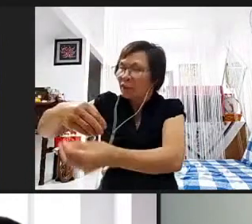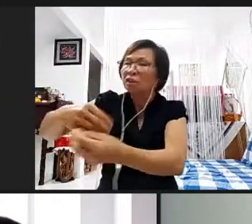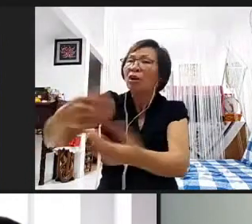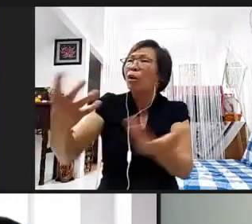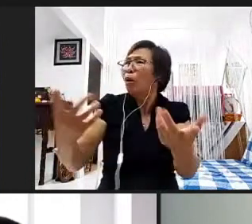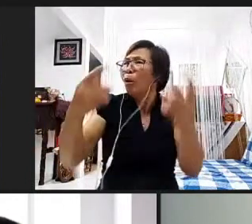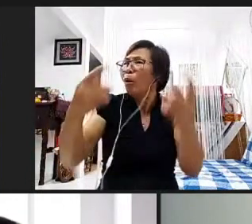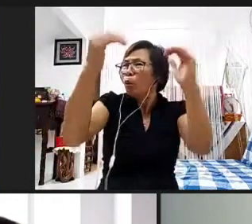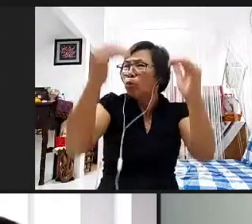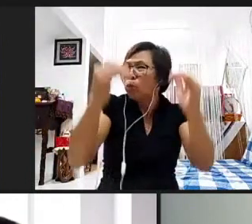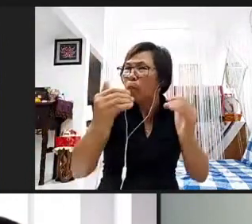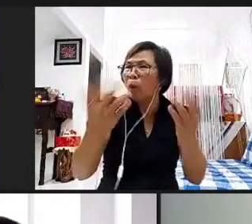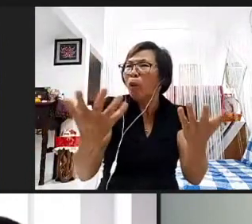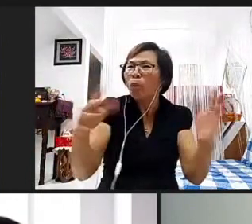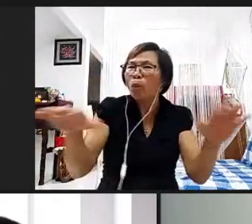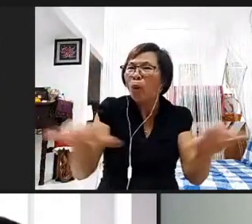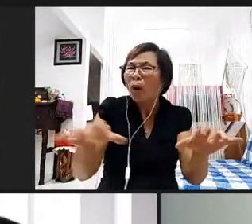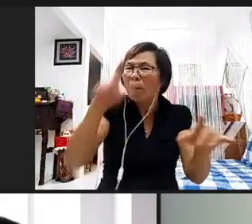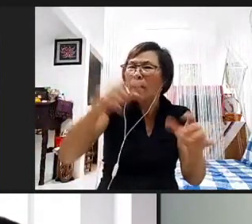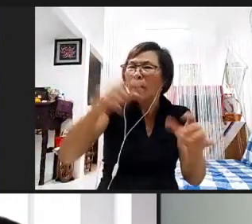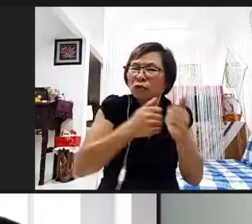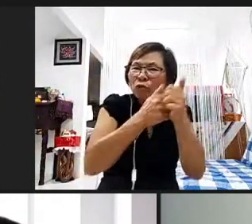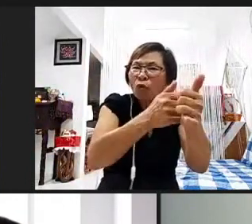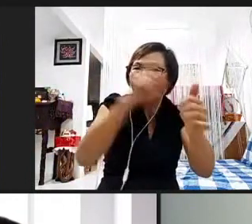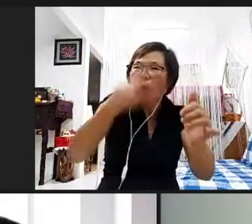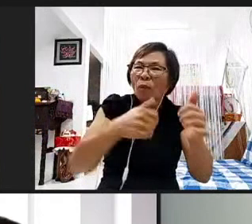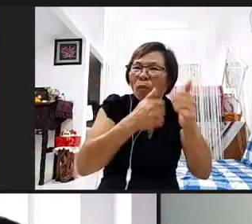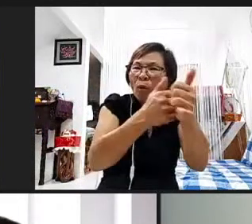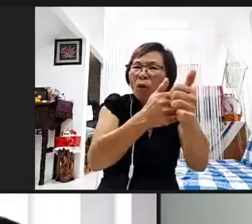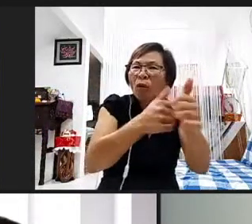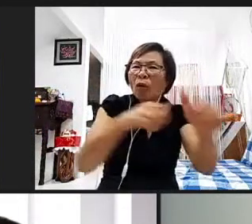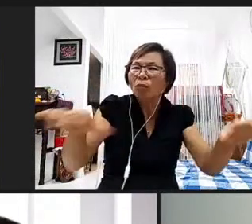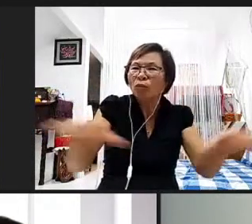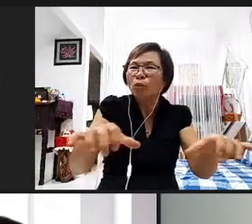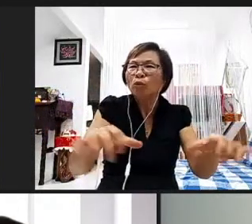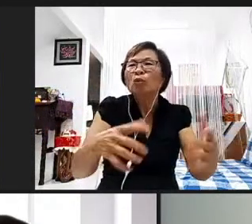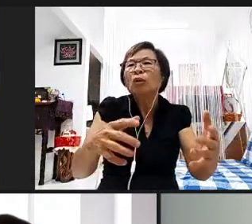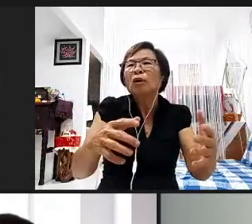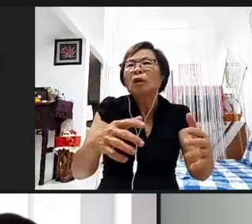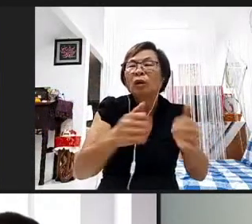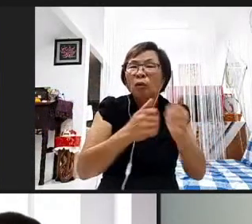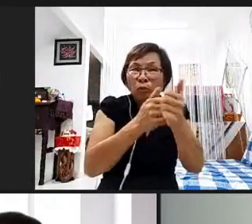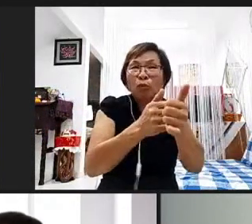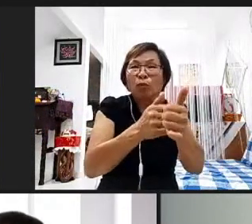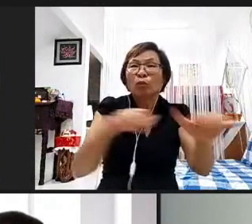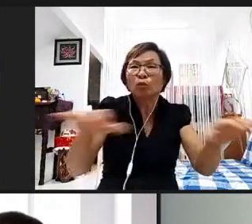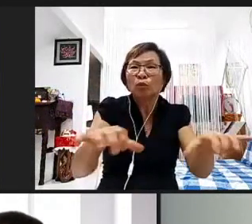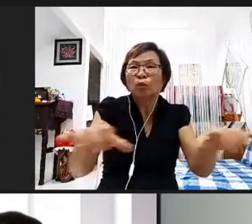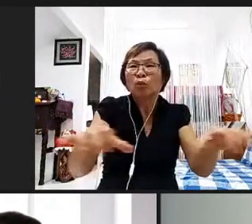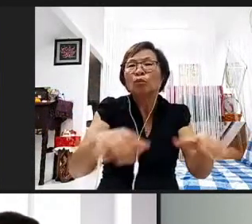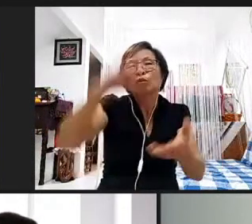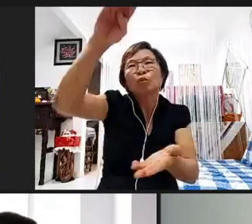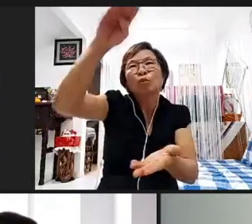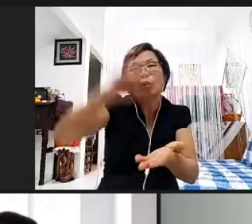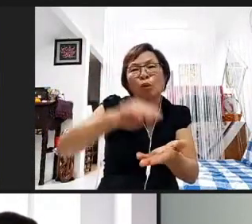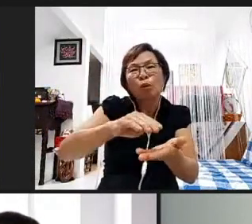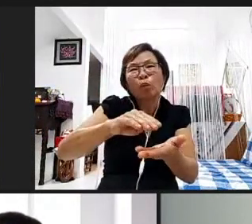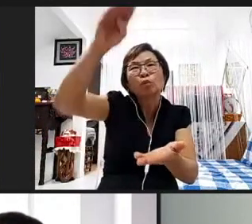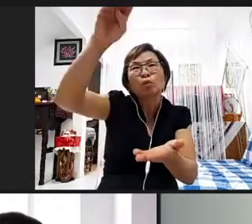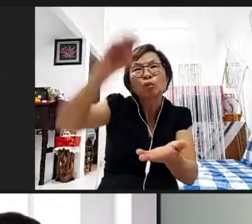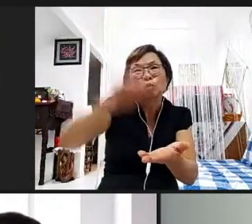steps or what are the practices that we can actually do to minimize or reduce the